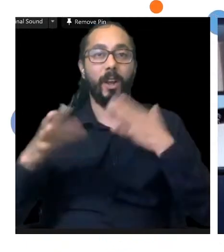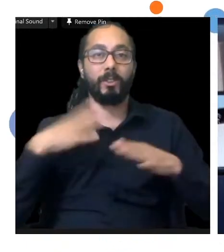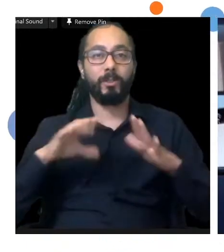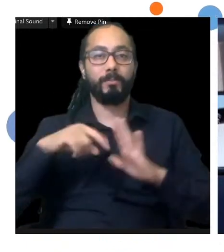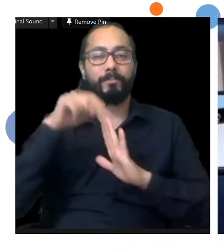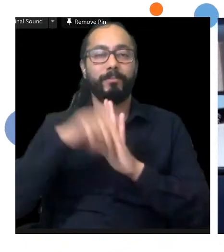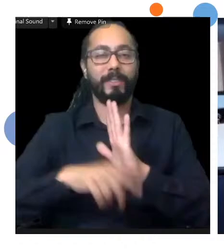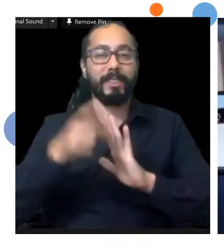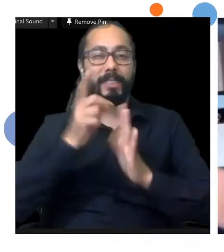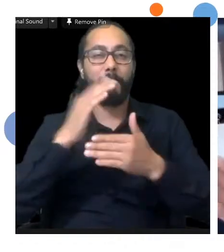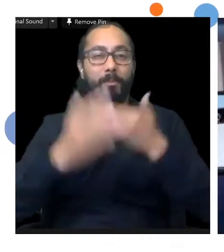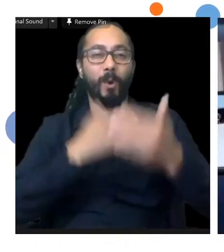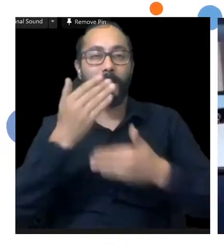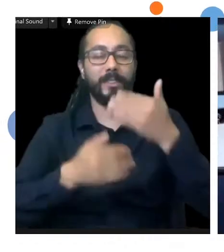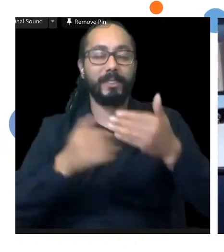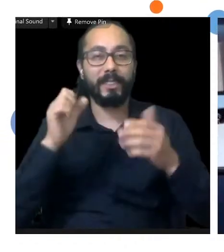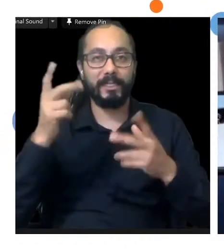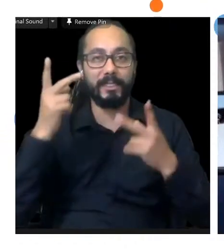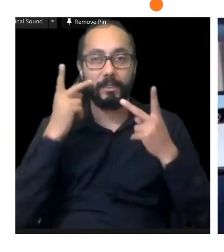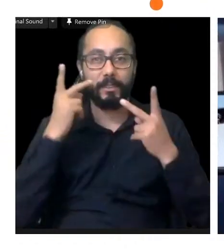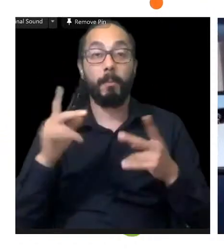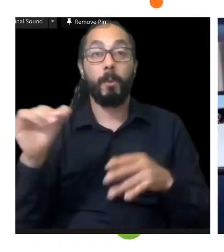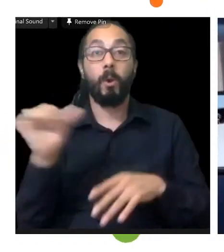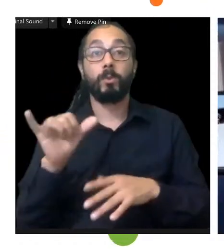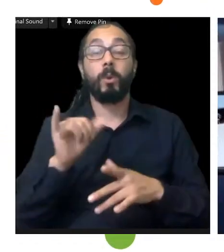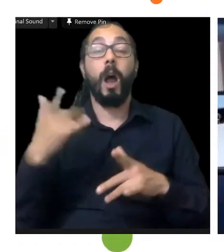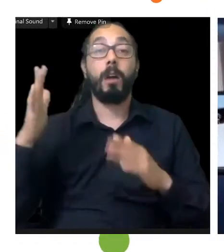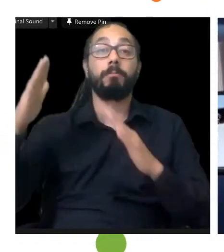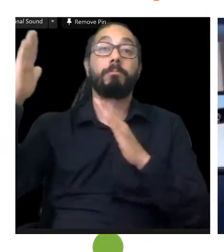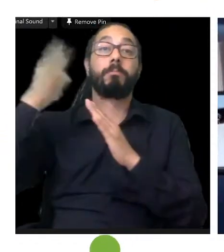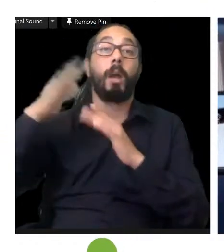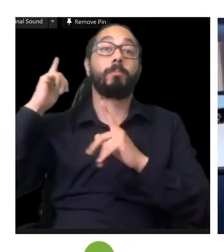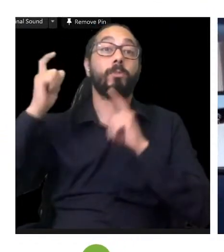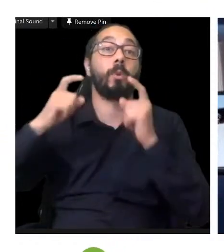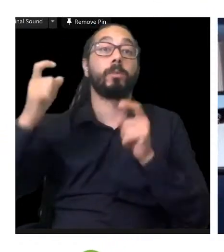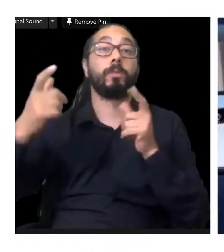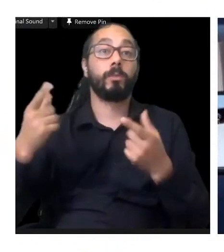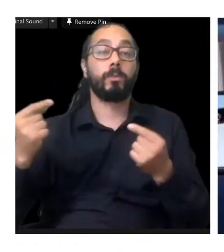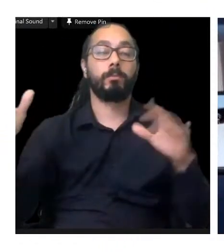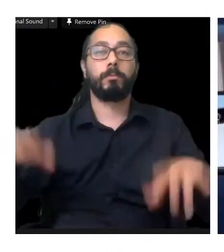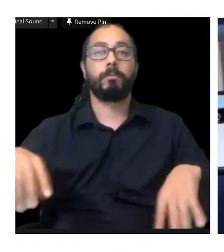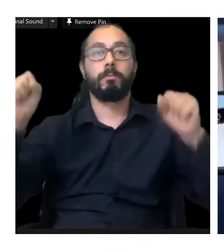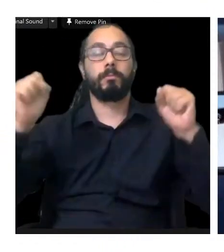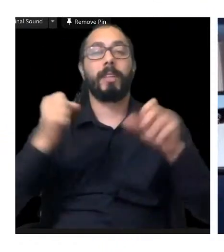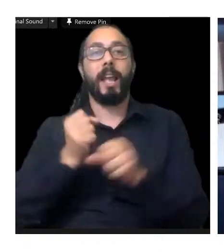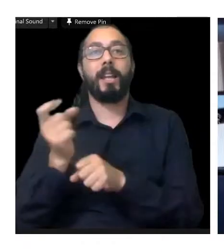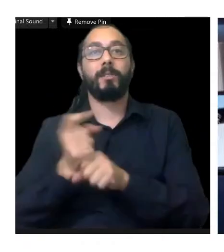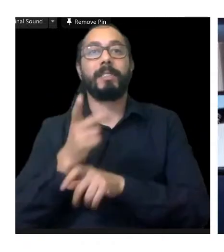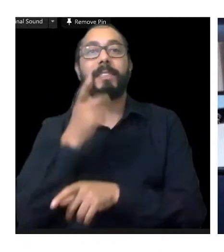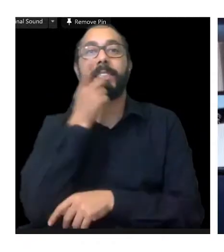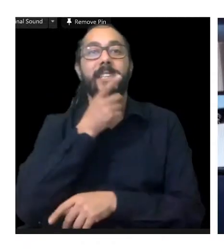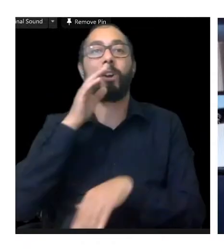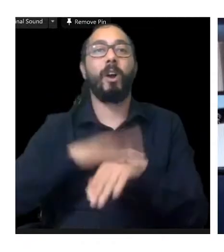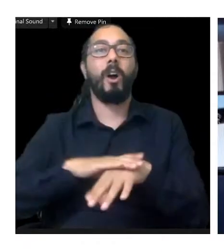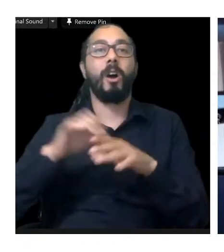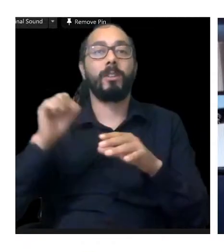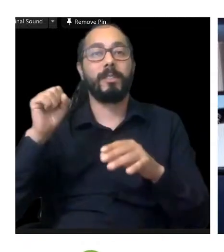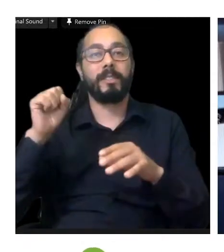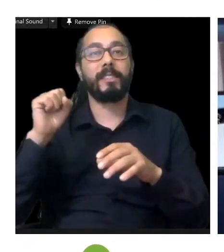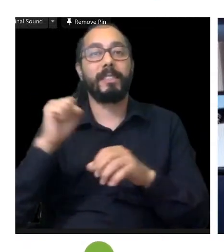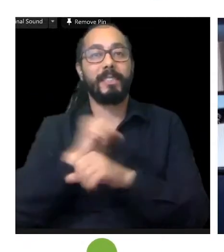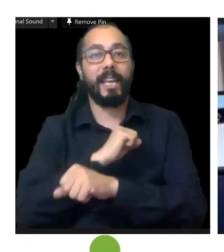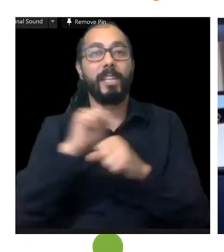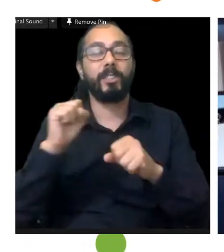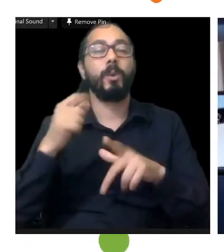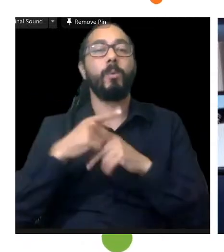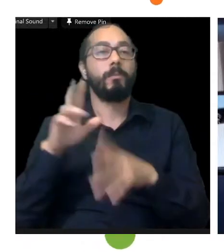thing. And then right up to our most generous donors, we do an annual dinner on stage with bespoke content. And we're